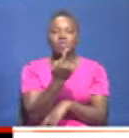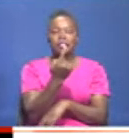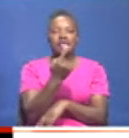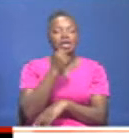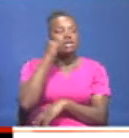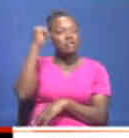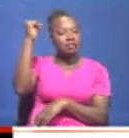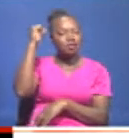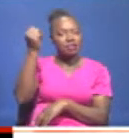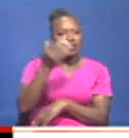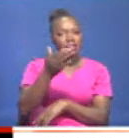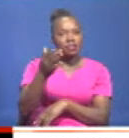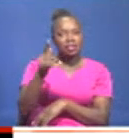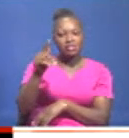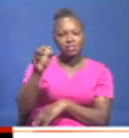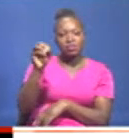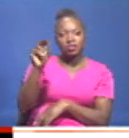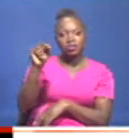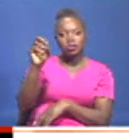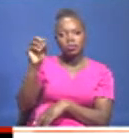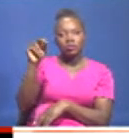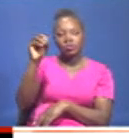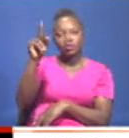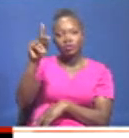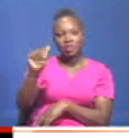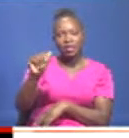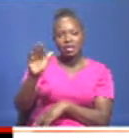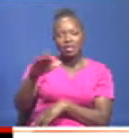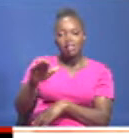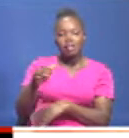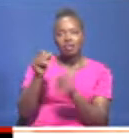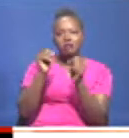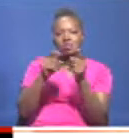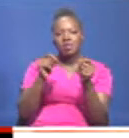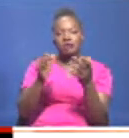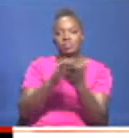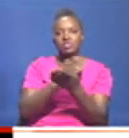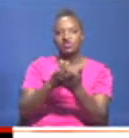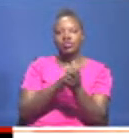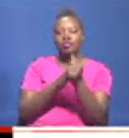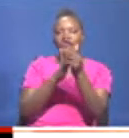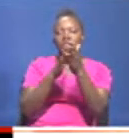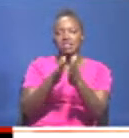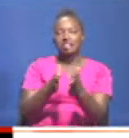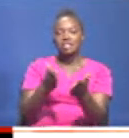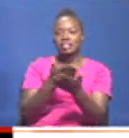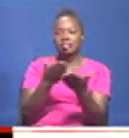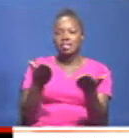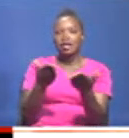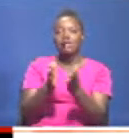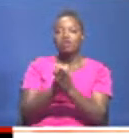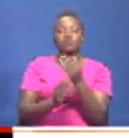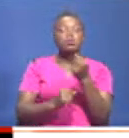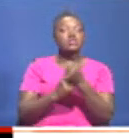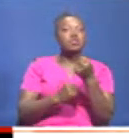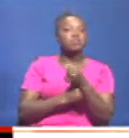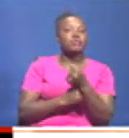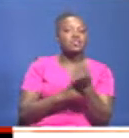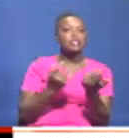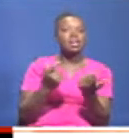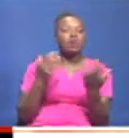yesterday at Tononoka grounds, Mombasa, blamed a section of the coastal region legislators of being behind the alleged